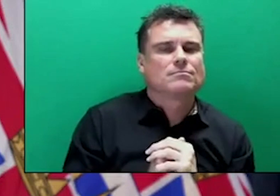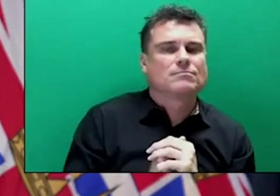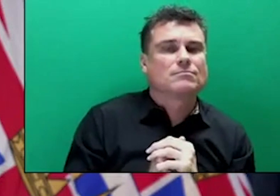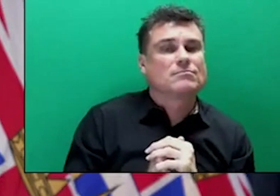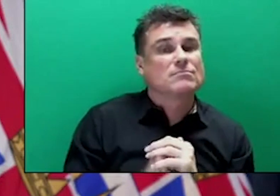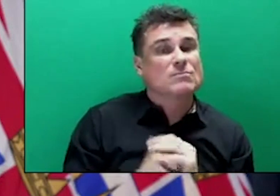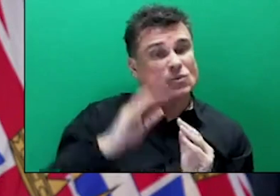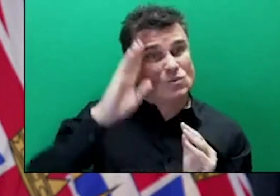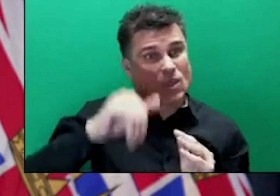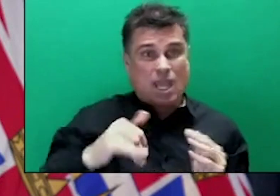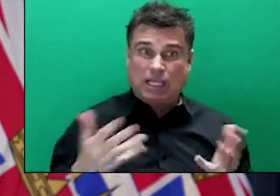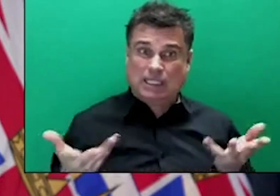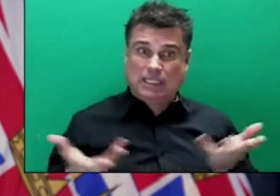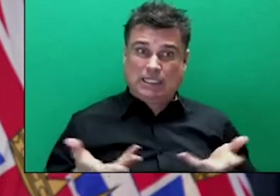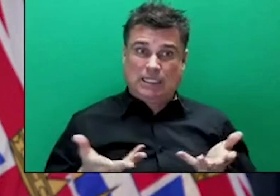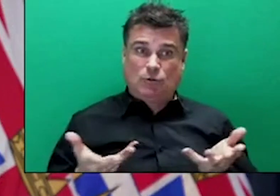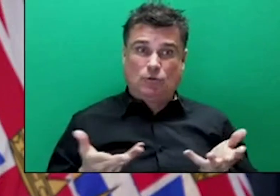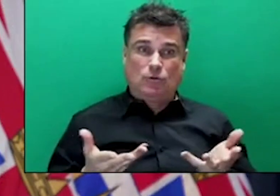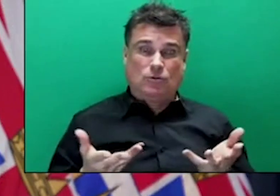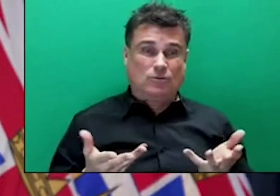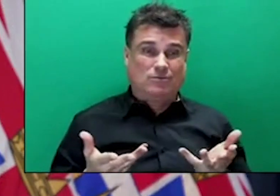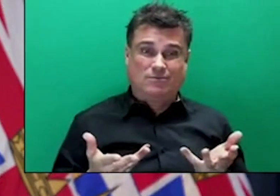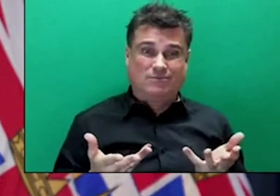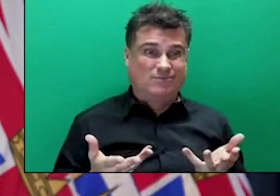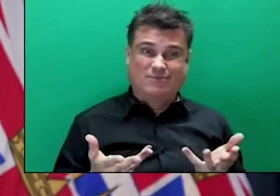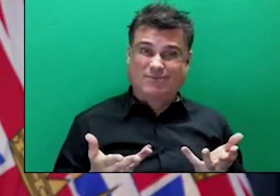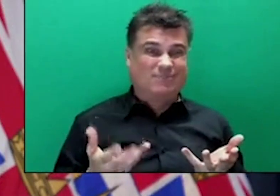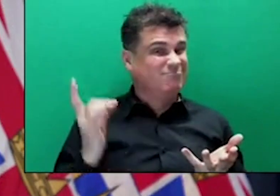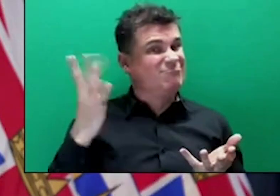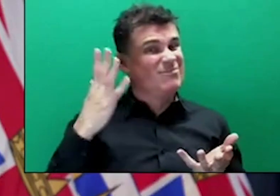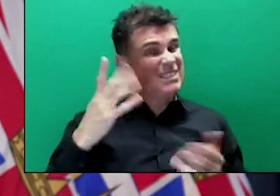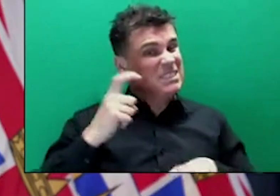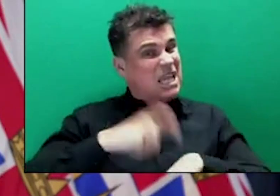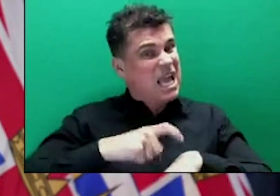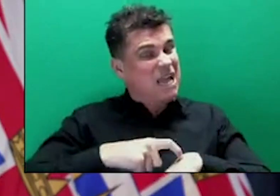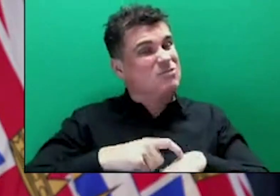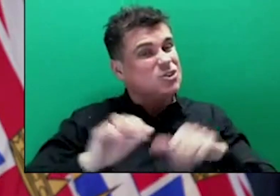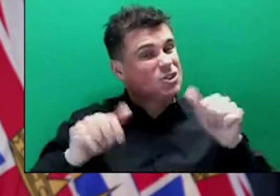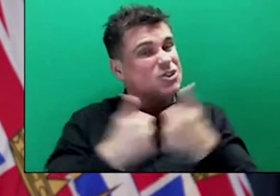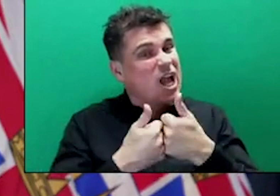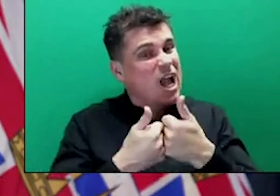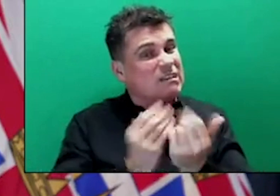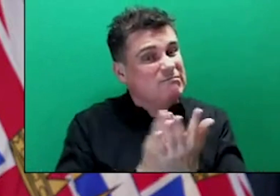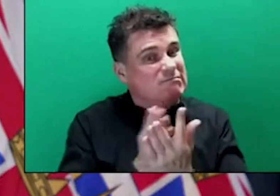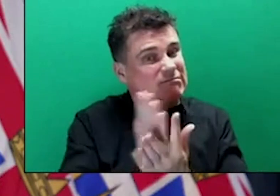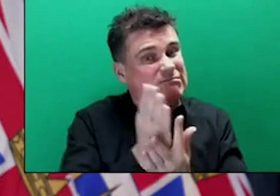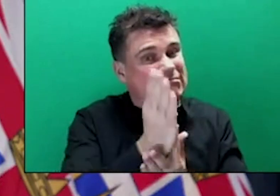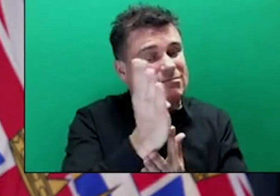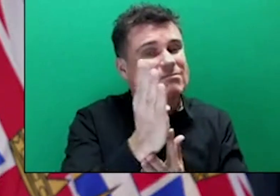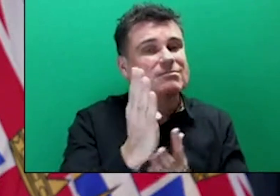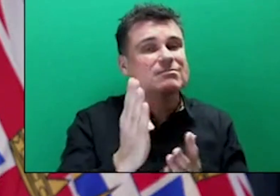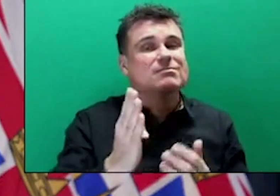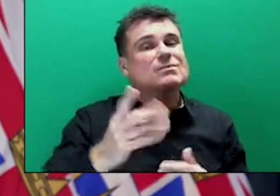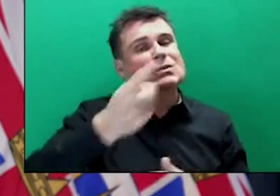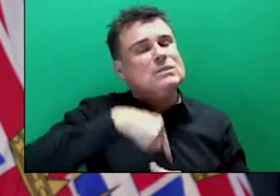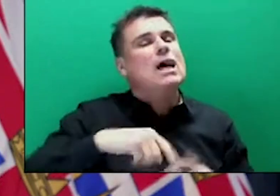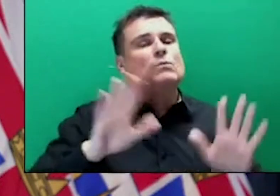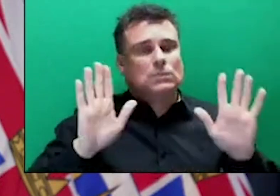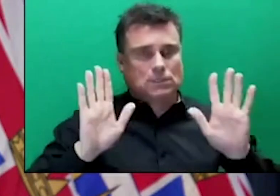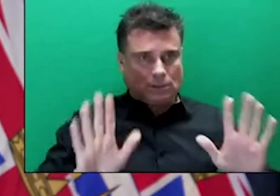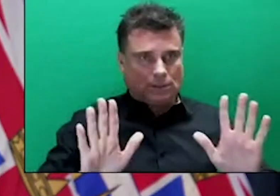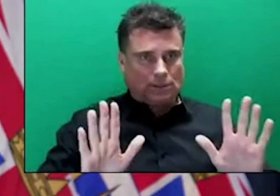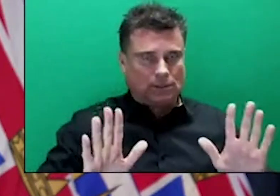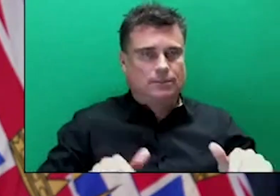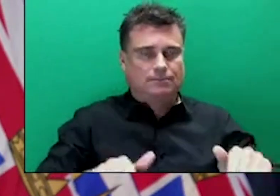this is the time where we all have to take a step back and look at how we can support each other in a way that doesn't put people at